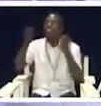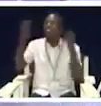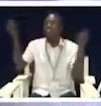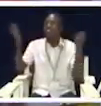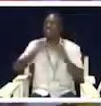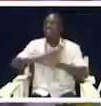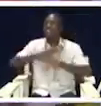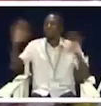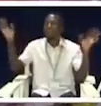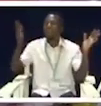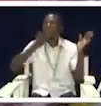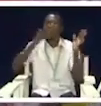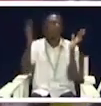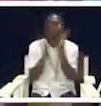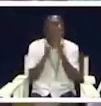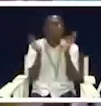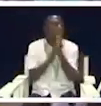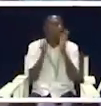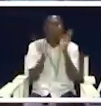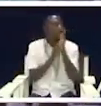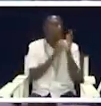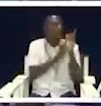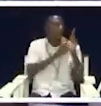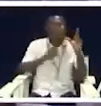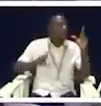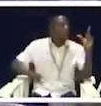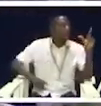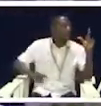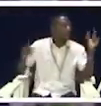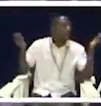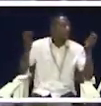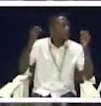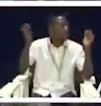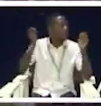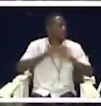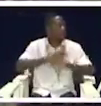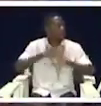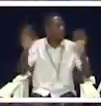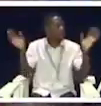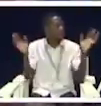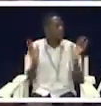hallelujah! Praise the Lord!